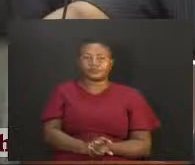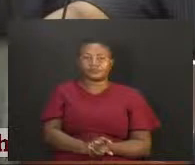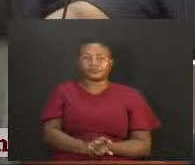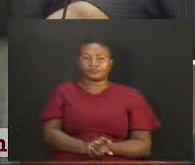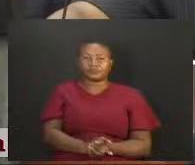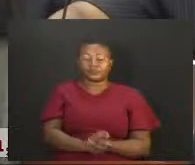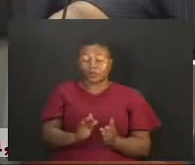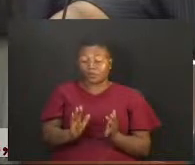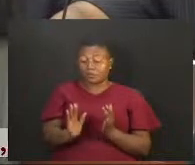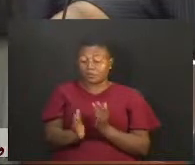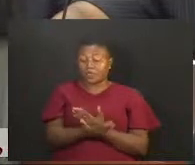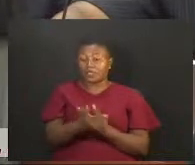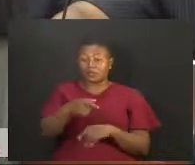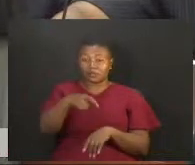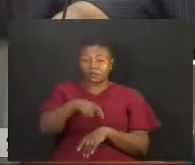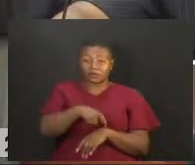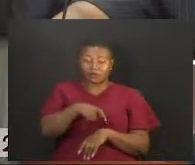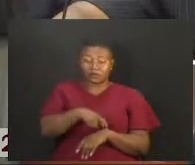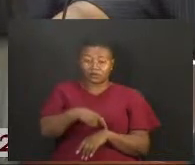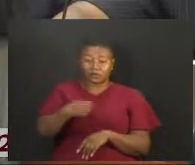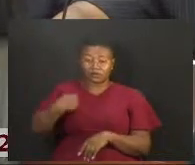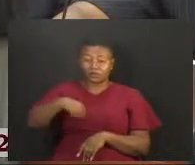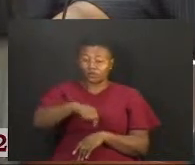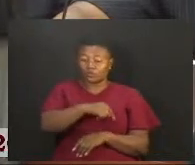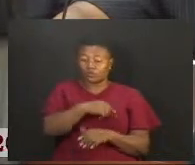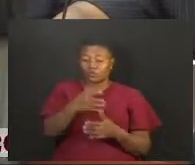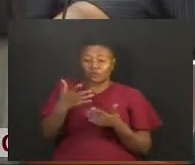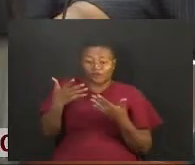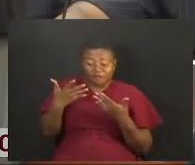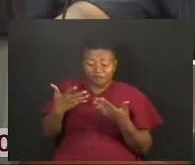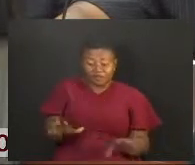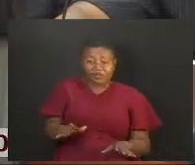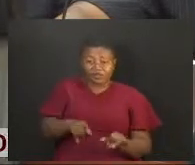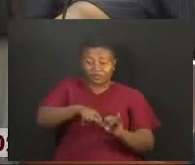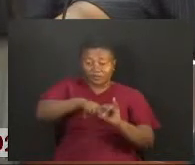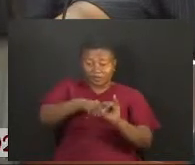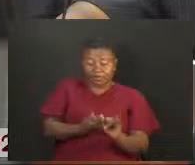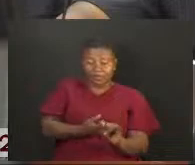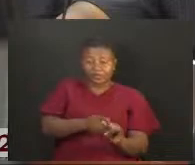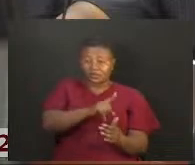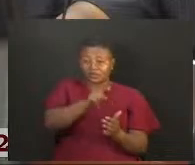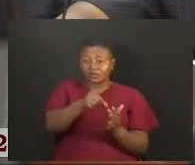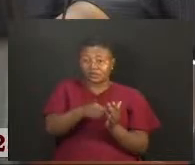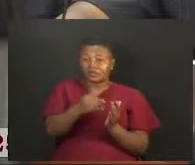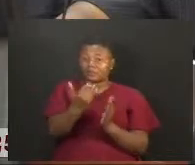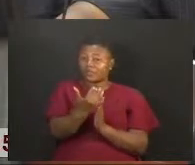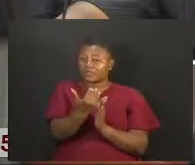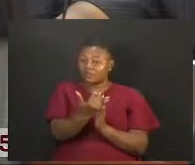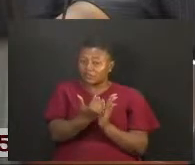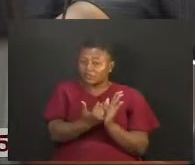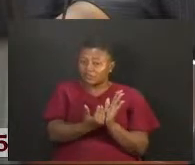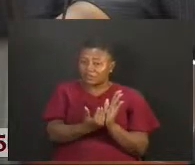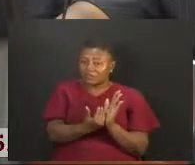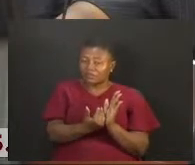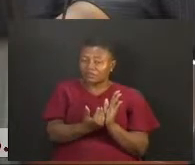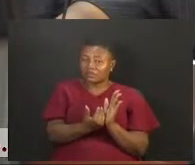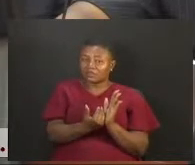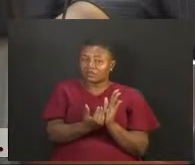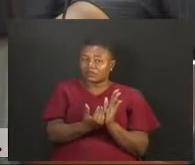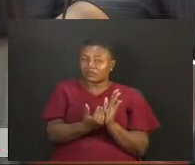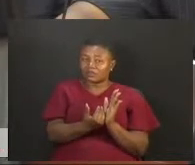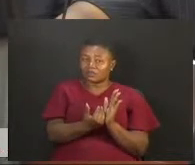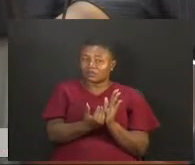by the time we finish implementing this budget, and by the time we